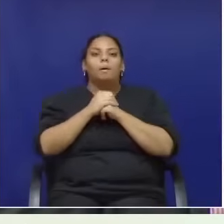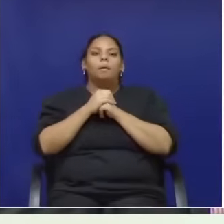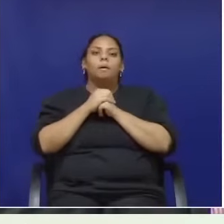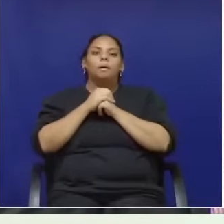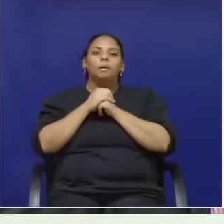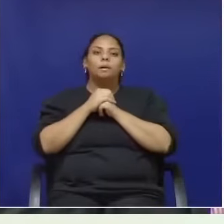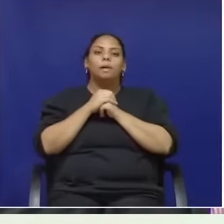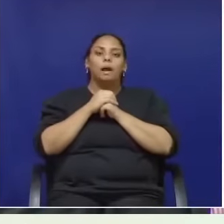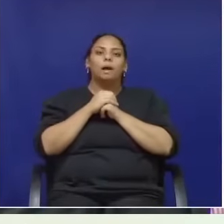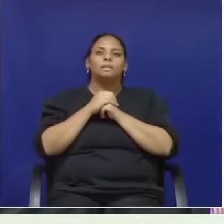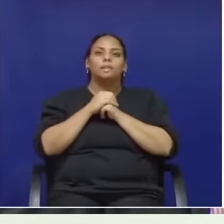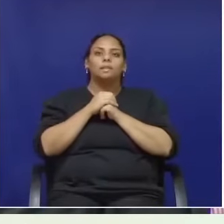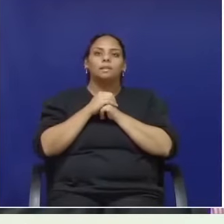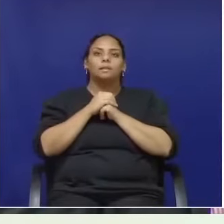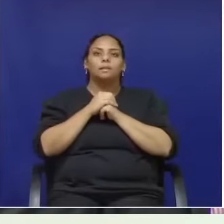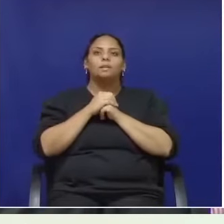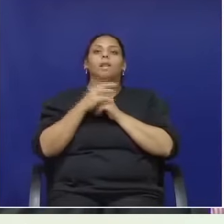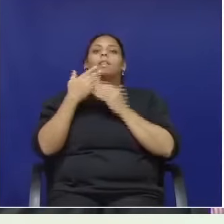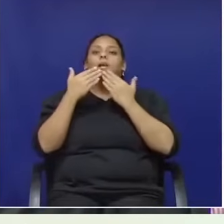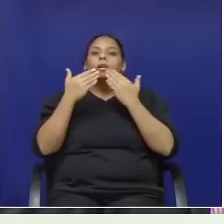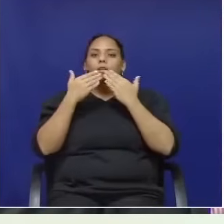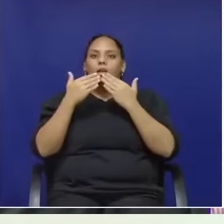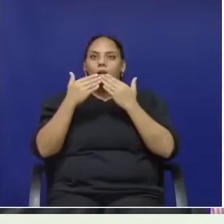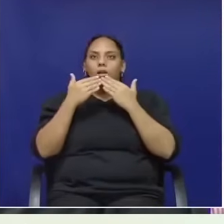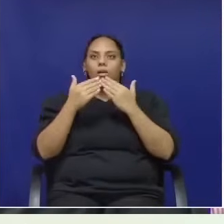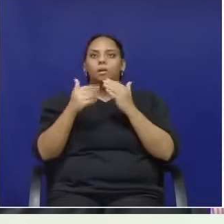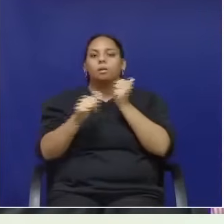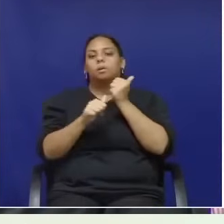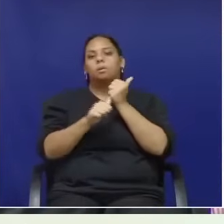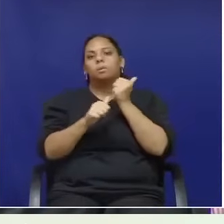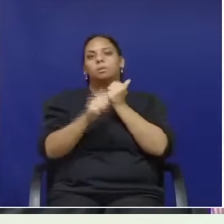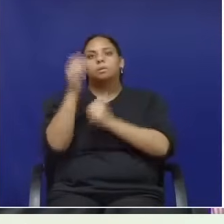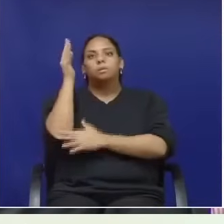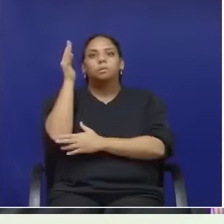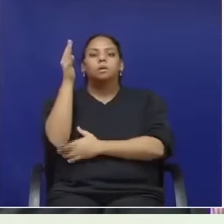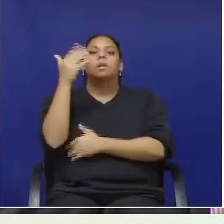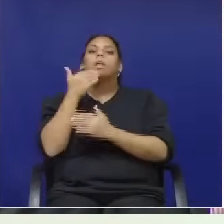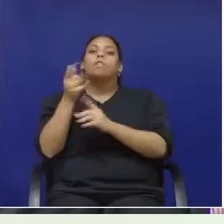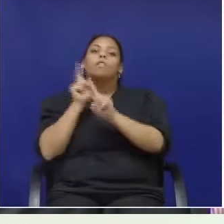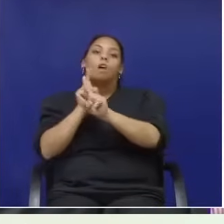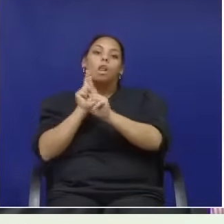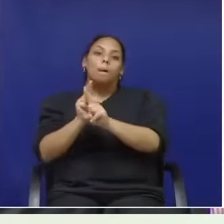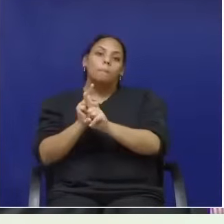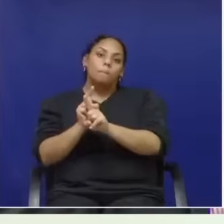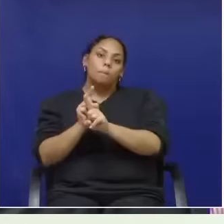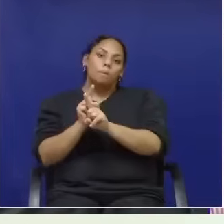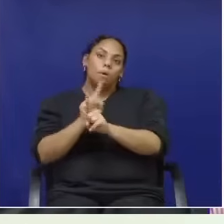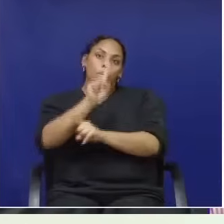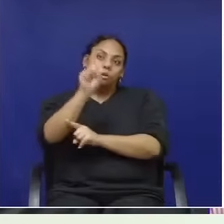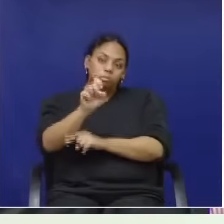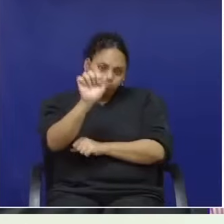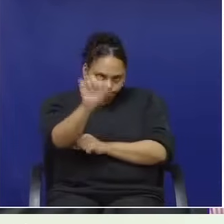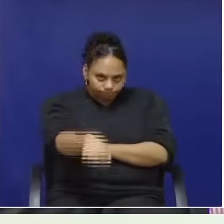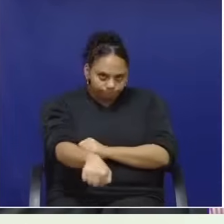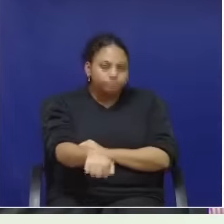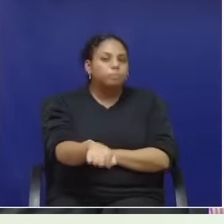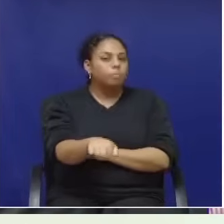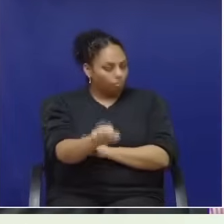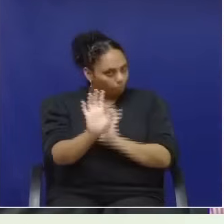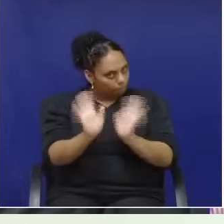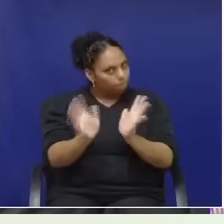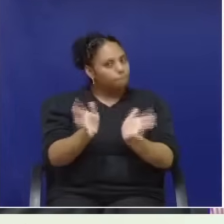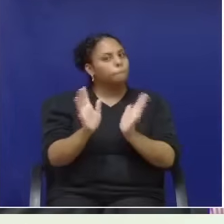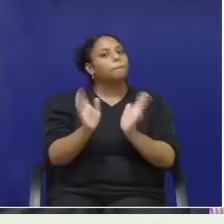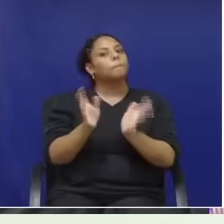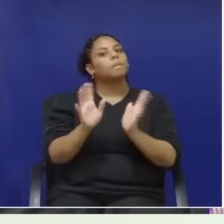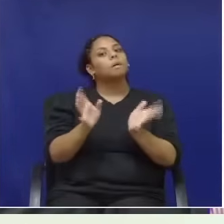Minister. Thank you, Deputy Speaker. Thanks, Honorable, for the follow-up question. Yes, indeed, we have observed